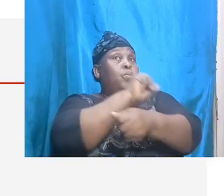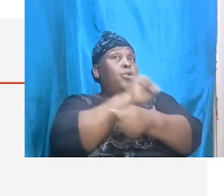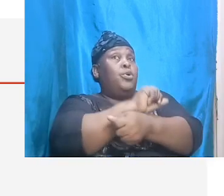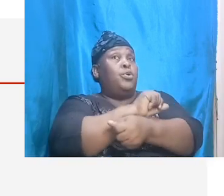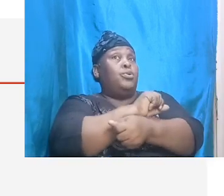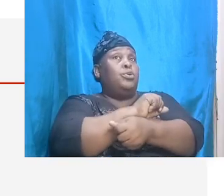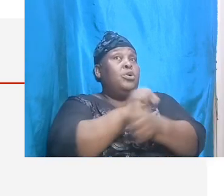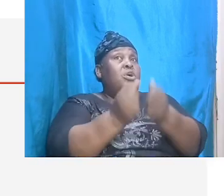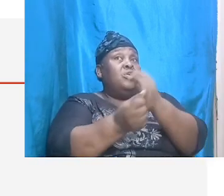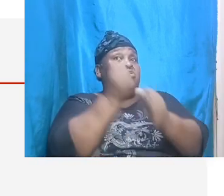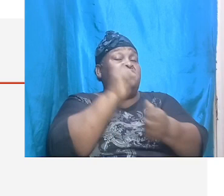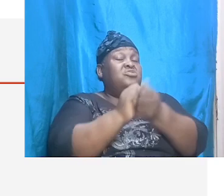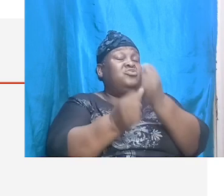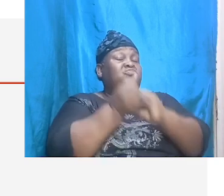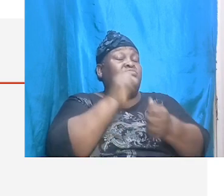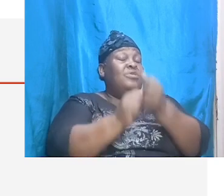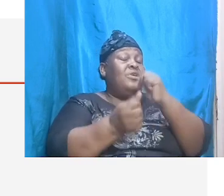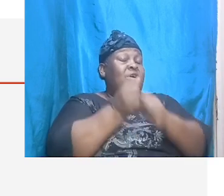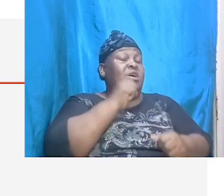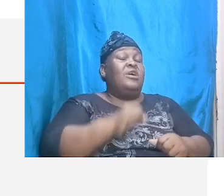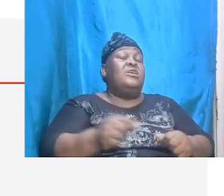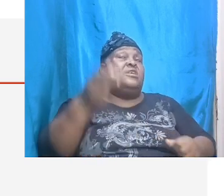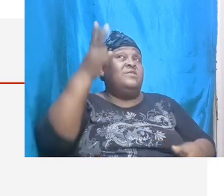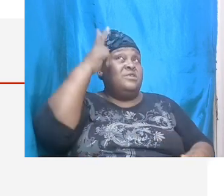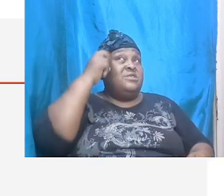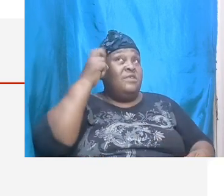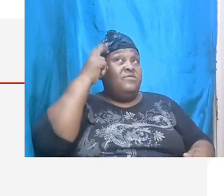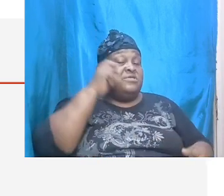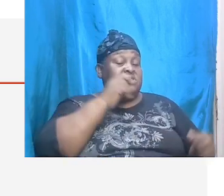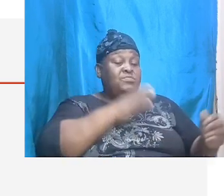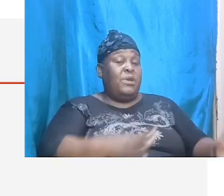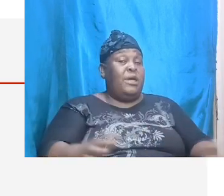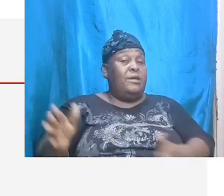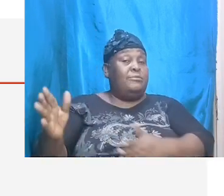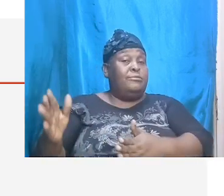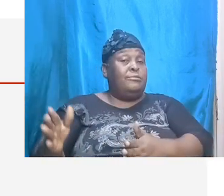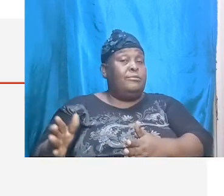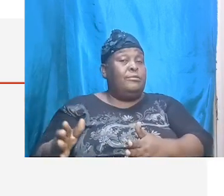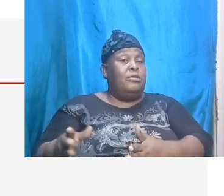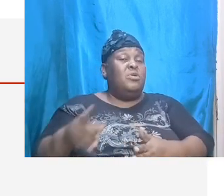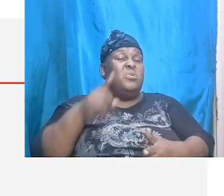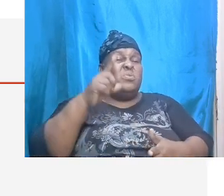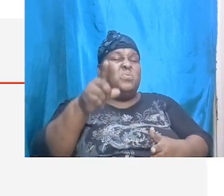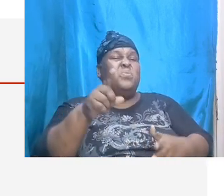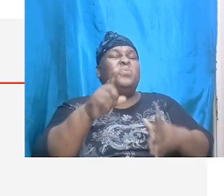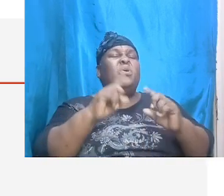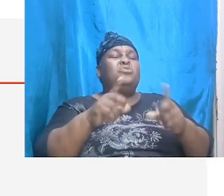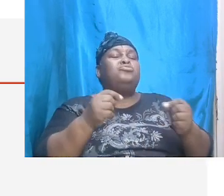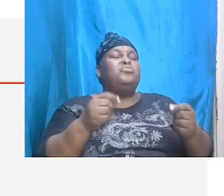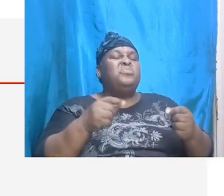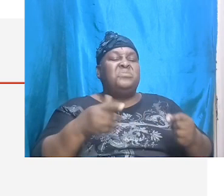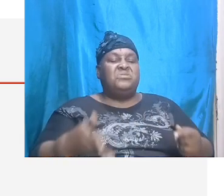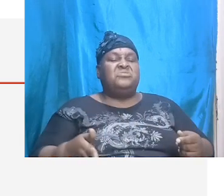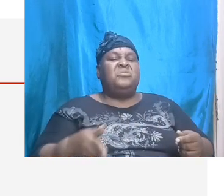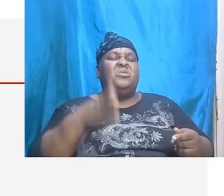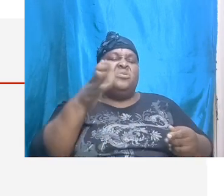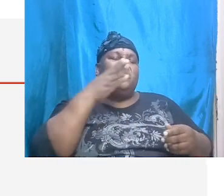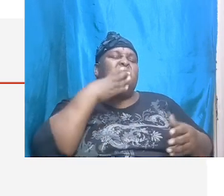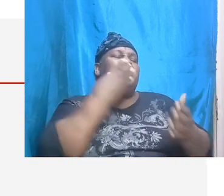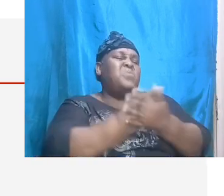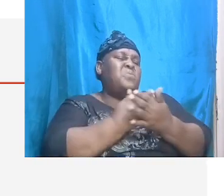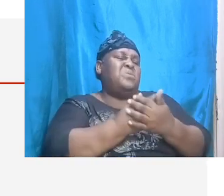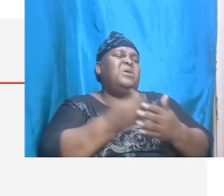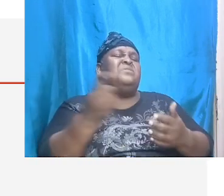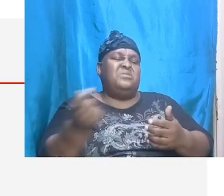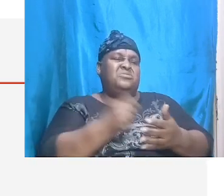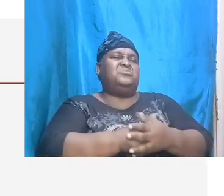we understand the mission. We examine the world. We come together and we decide that, look here, you're going to do this. Or this is what you are good at. So you do that. You